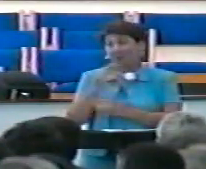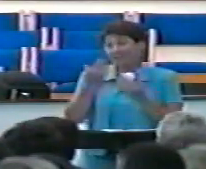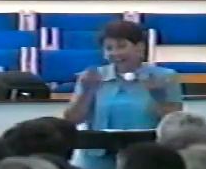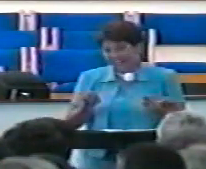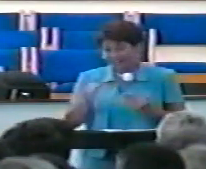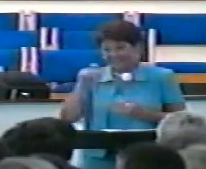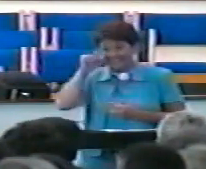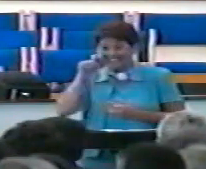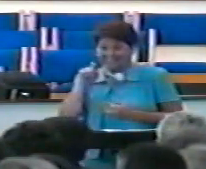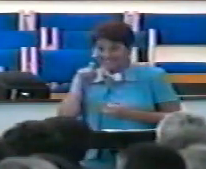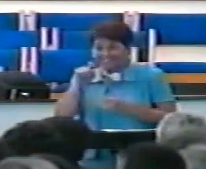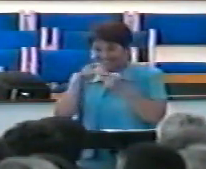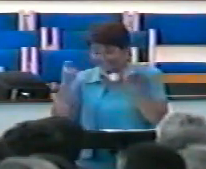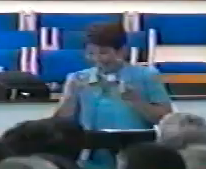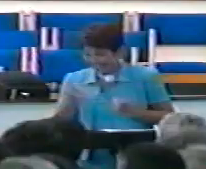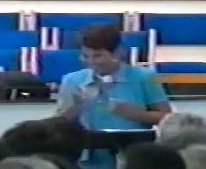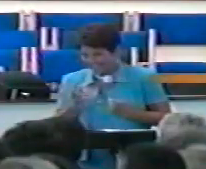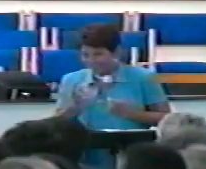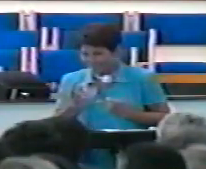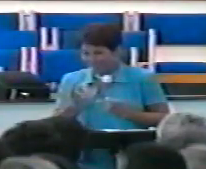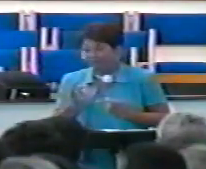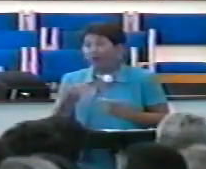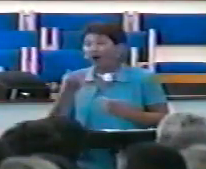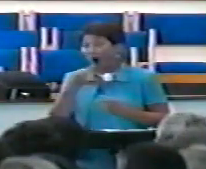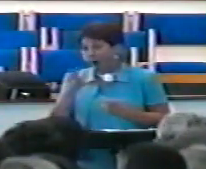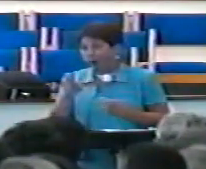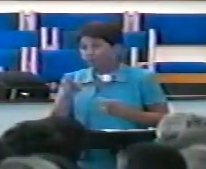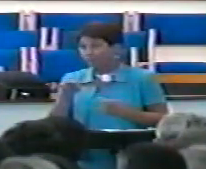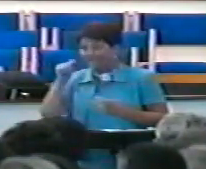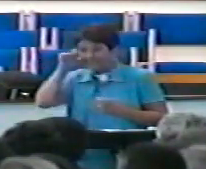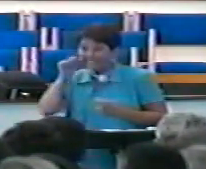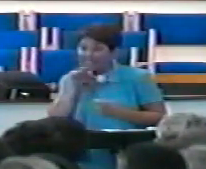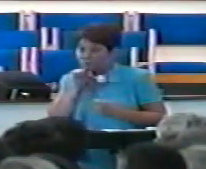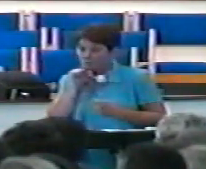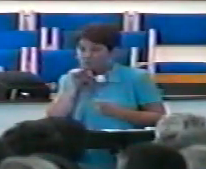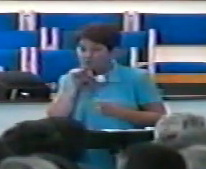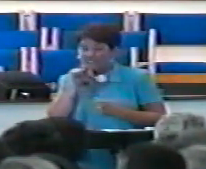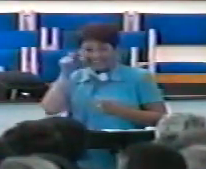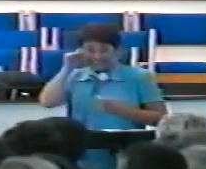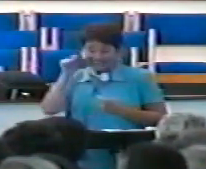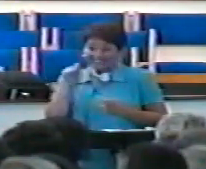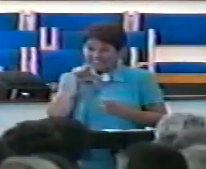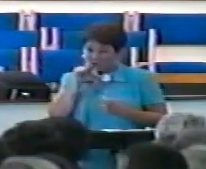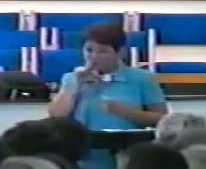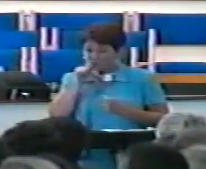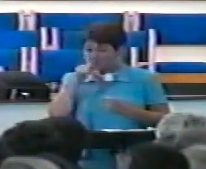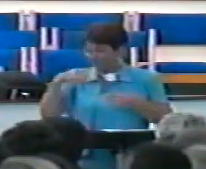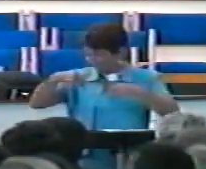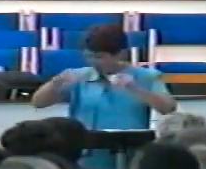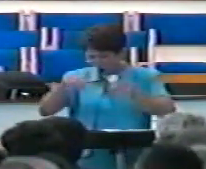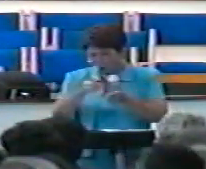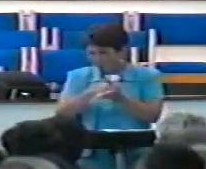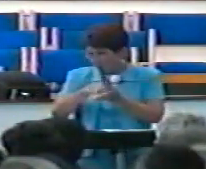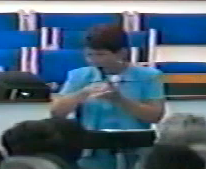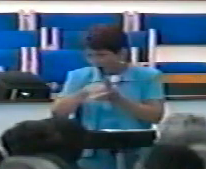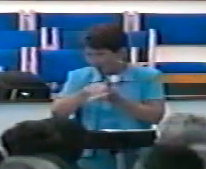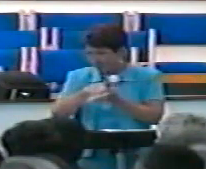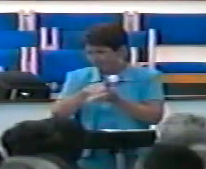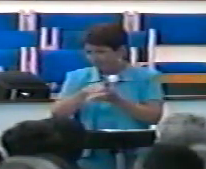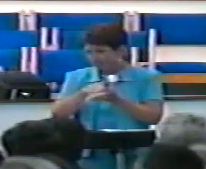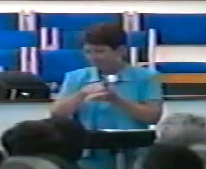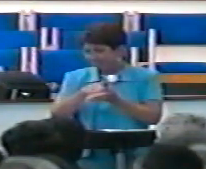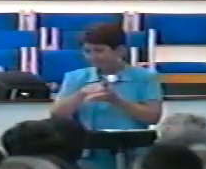alcoholics? Did you know today that young teenagers sell drugs? The devil starts to get he wants to get